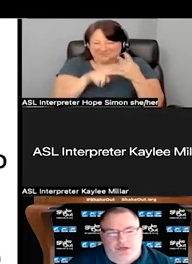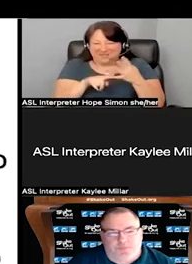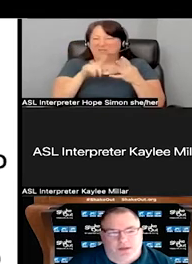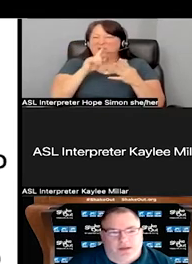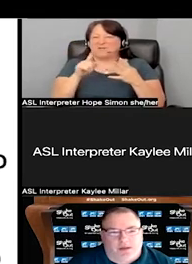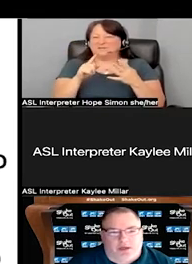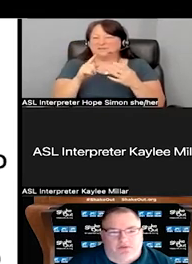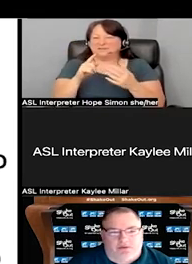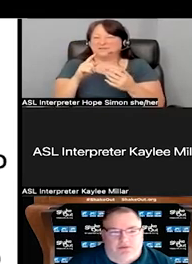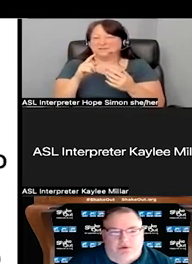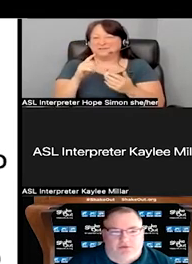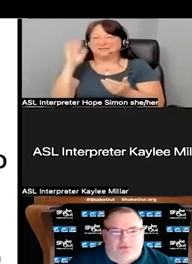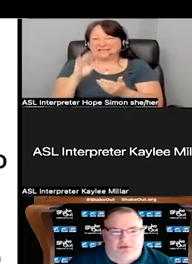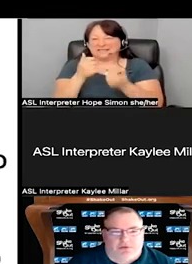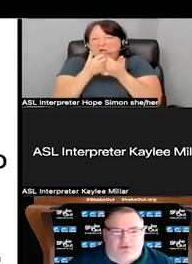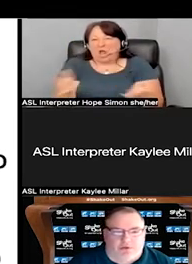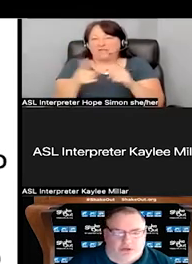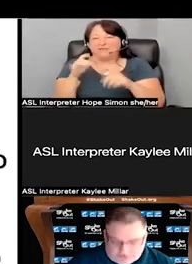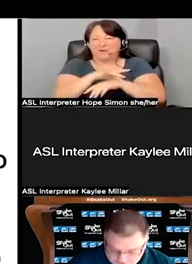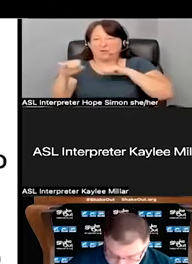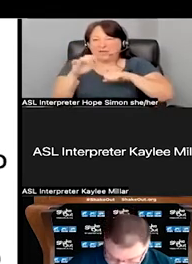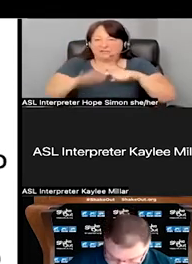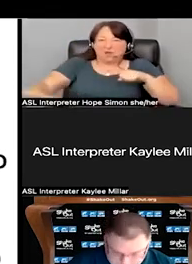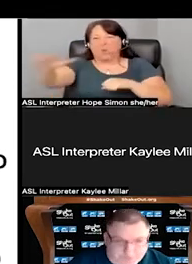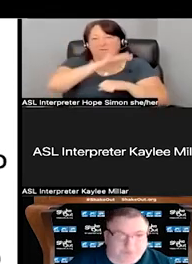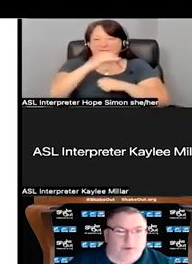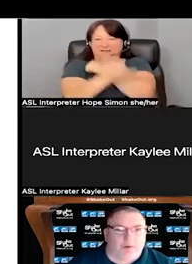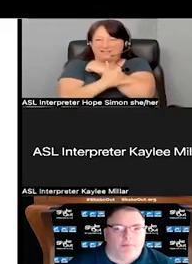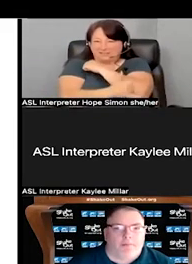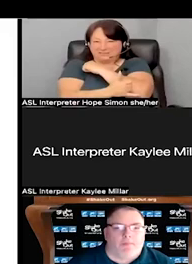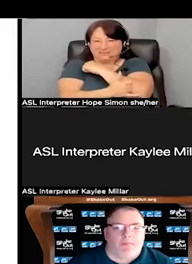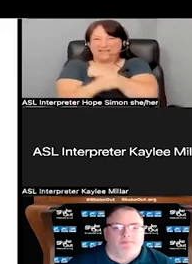the country. And we also have support from several of those organizations.